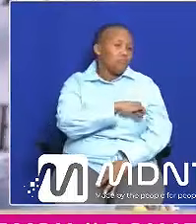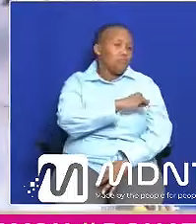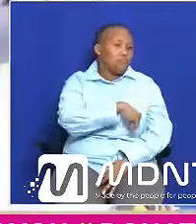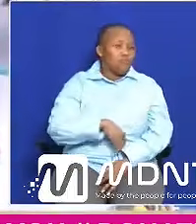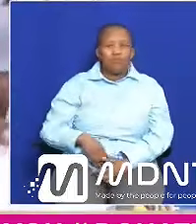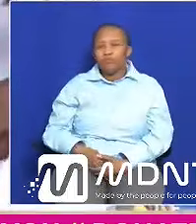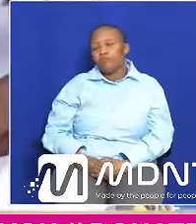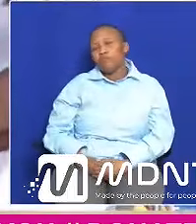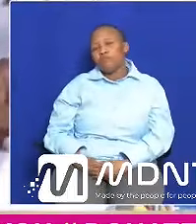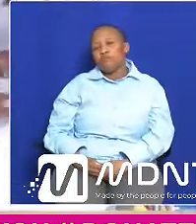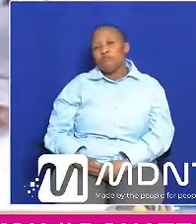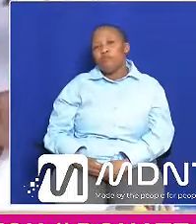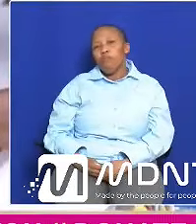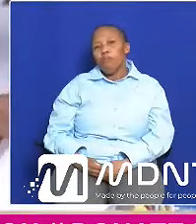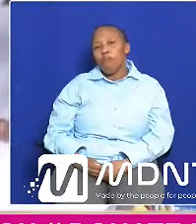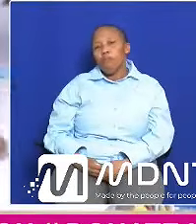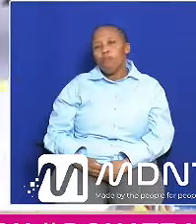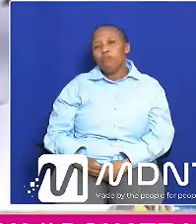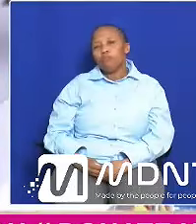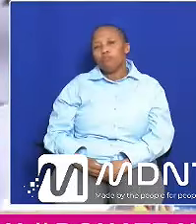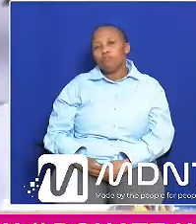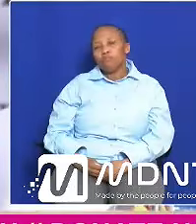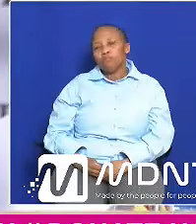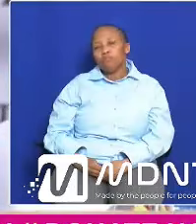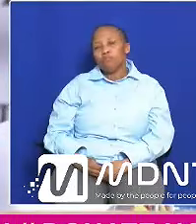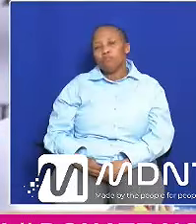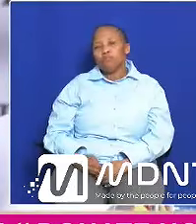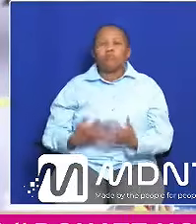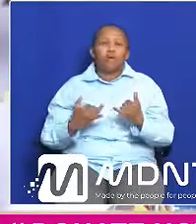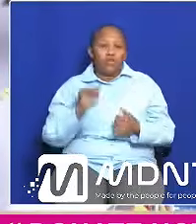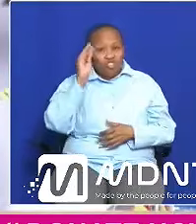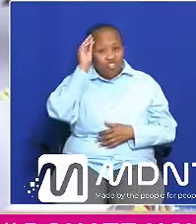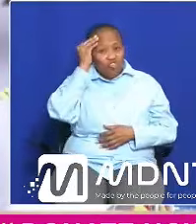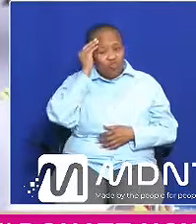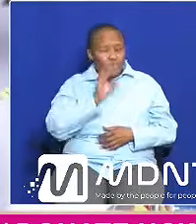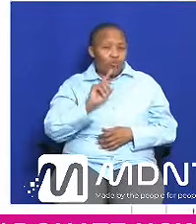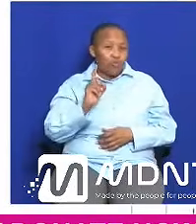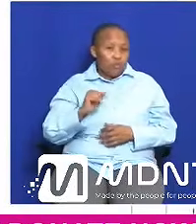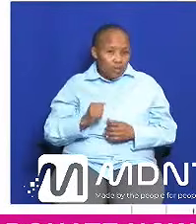was, what would be your interest in sending these POPs to Mr. Msibi?